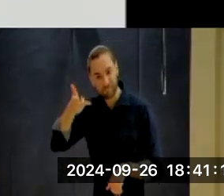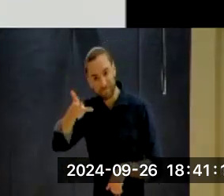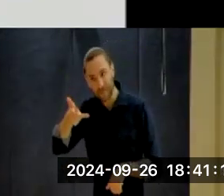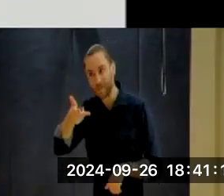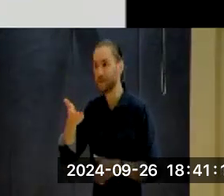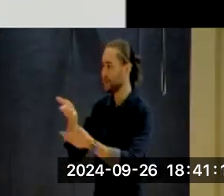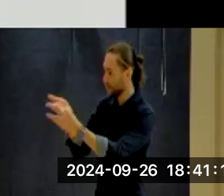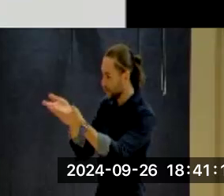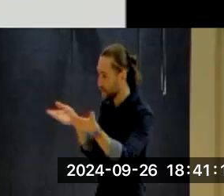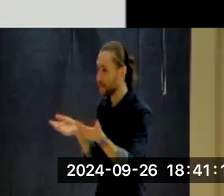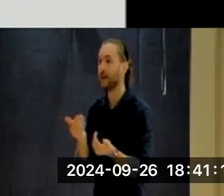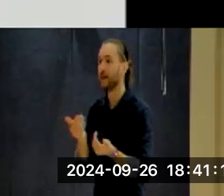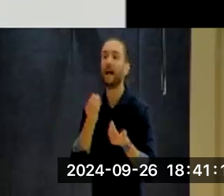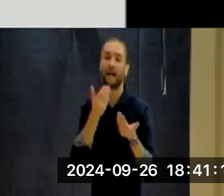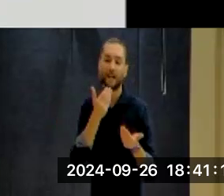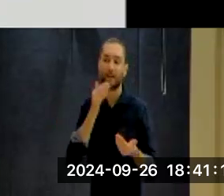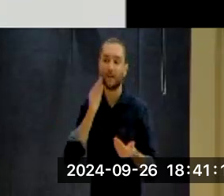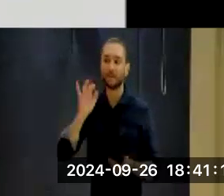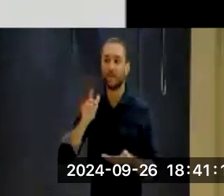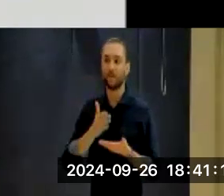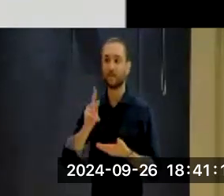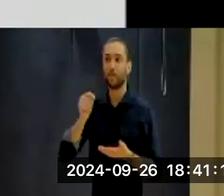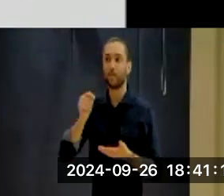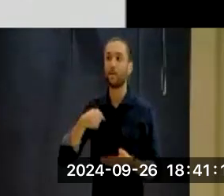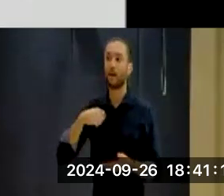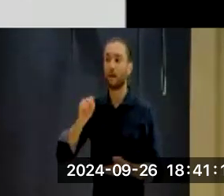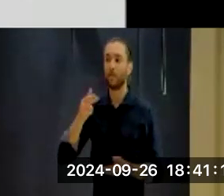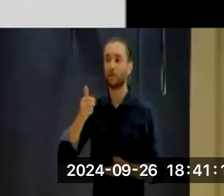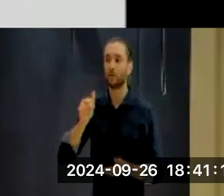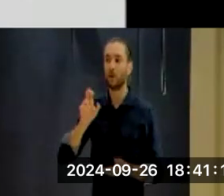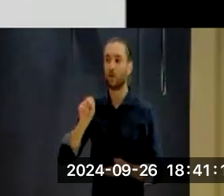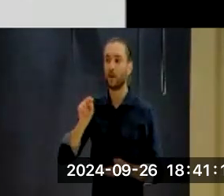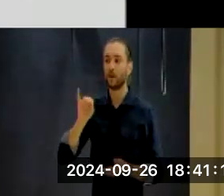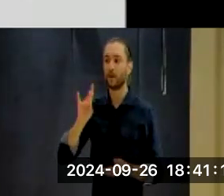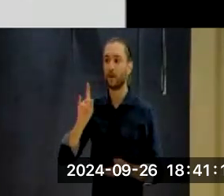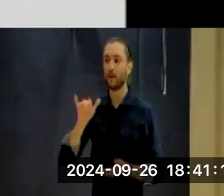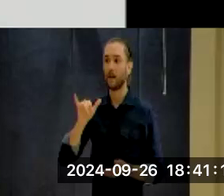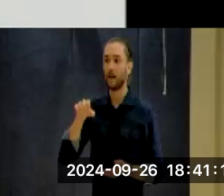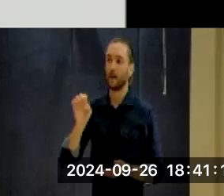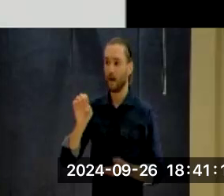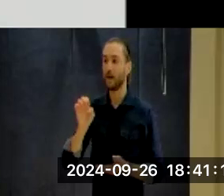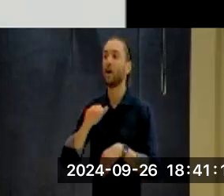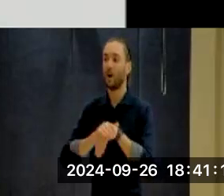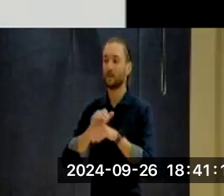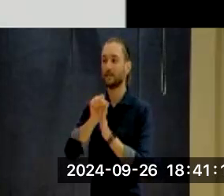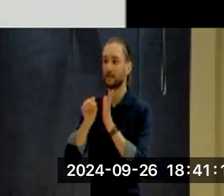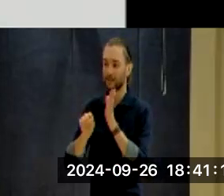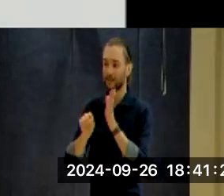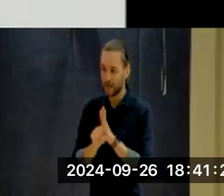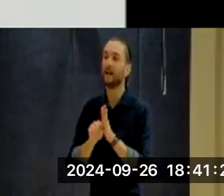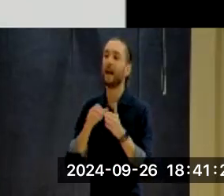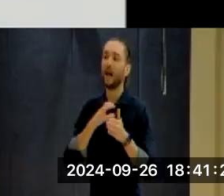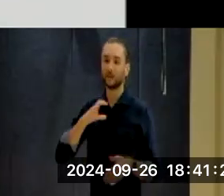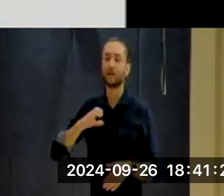all, and thank you to the Civil Rights Department. I'm Sheridan Nicolau with the California State Council on Developmental Disabilities. Thank you,